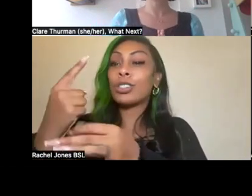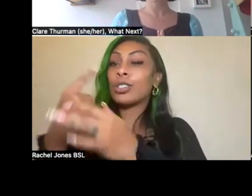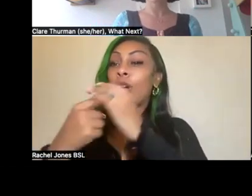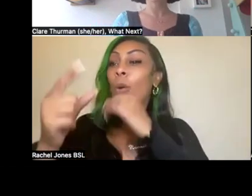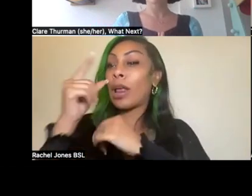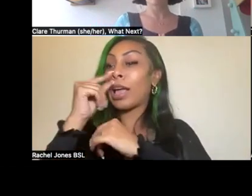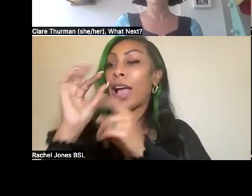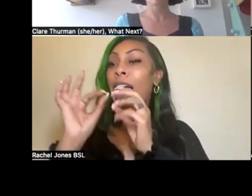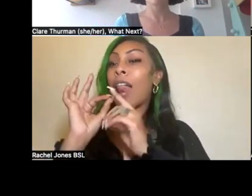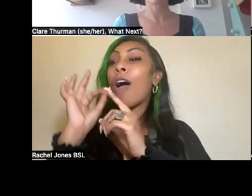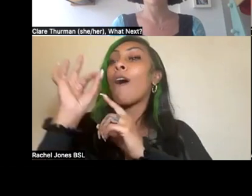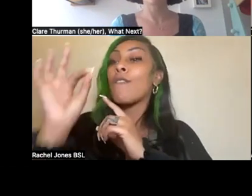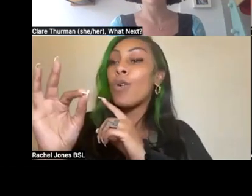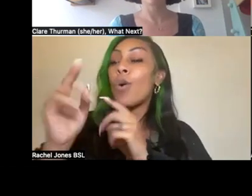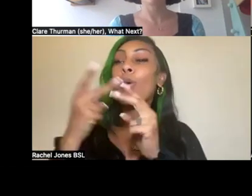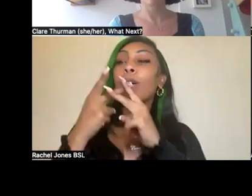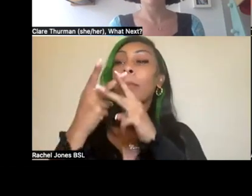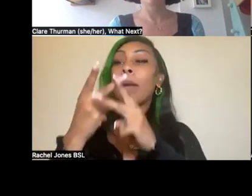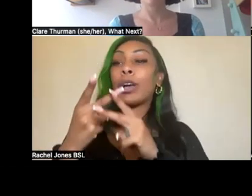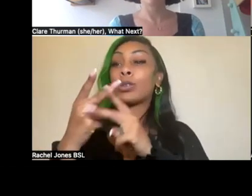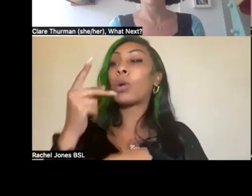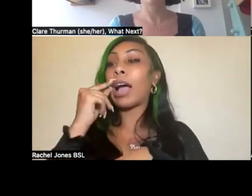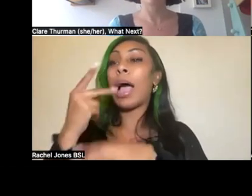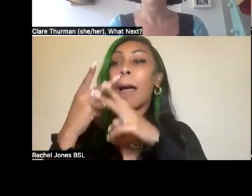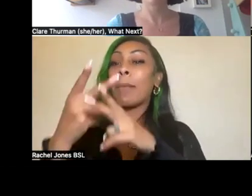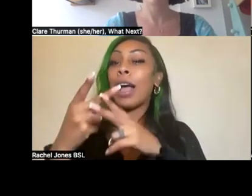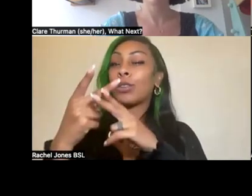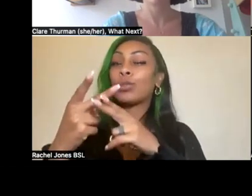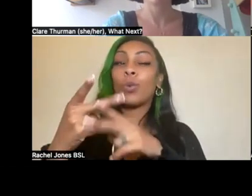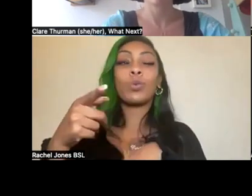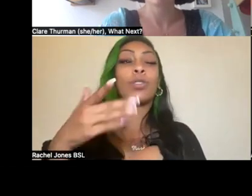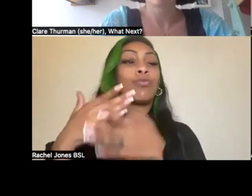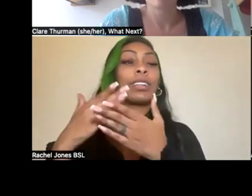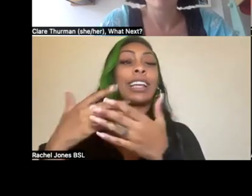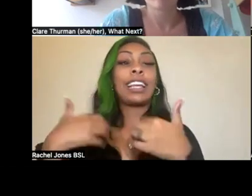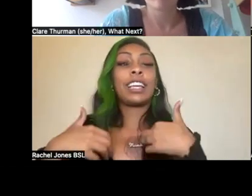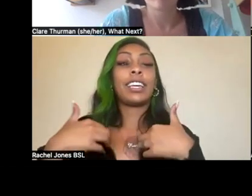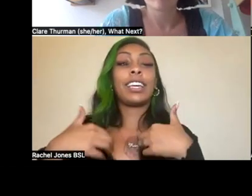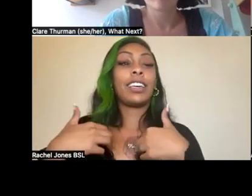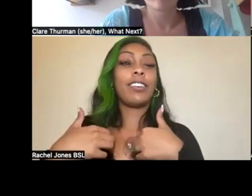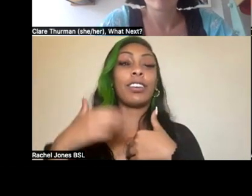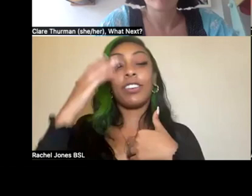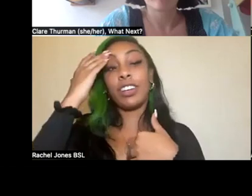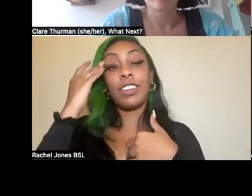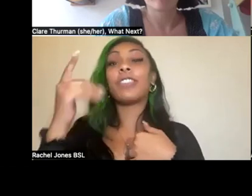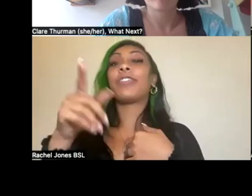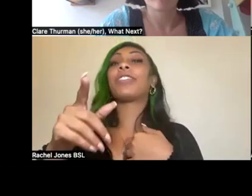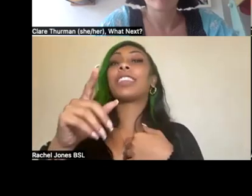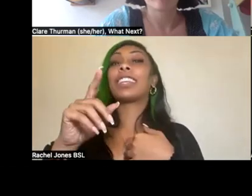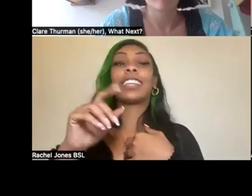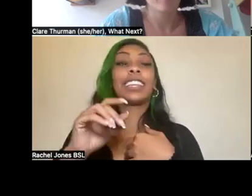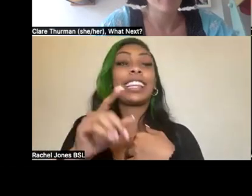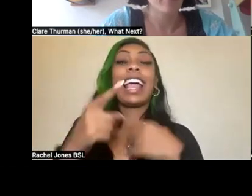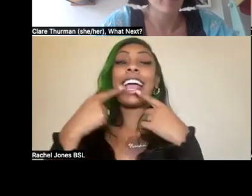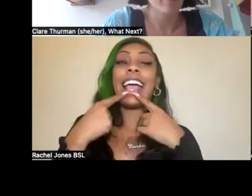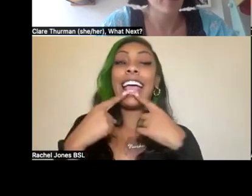mentor. So I think that these are the things I'm really interested in championing. I've also got a little public health announcement